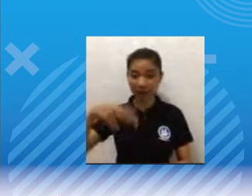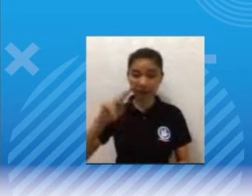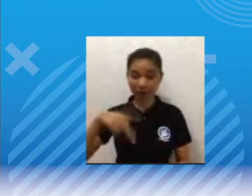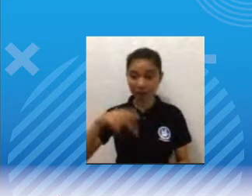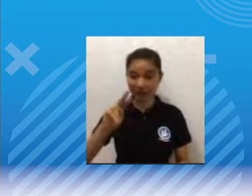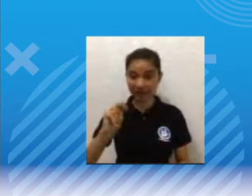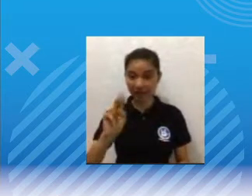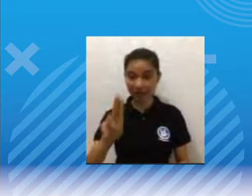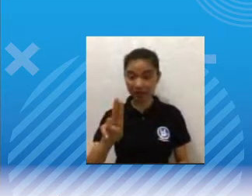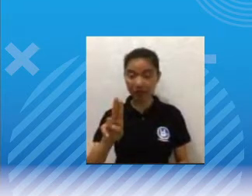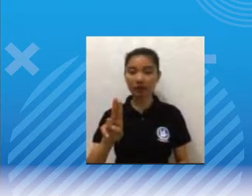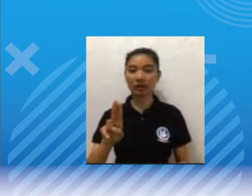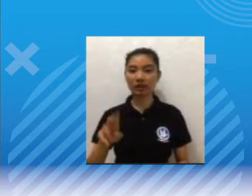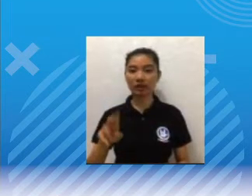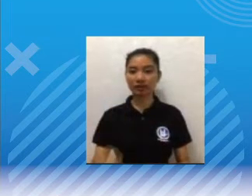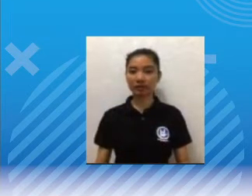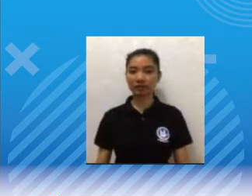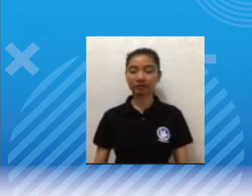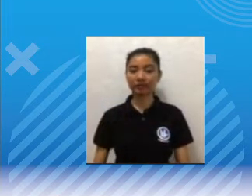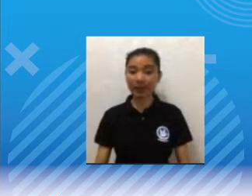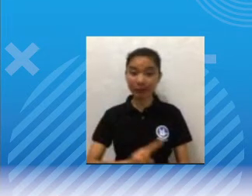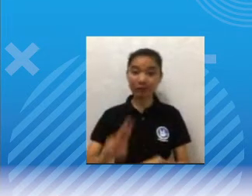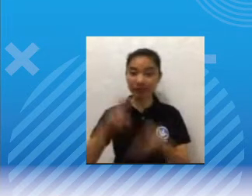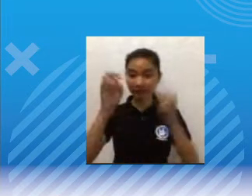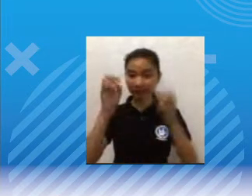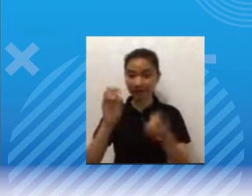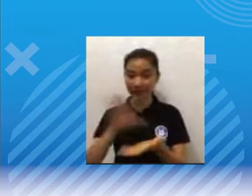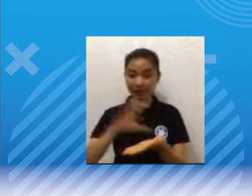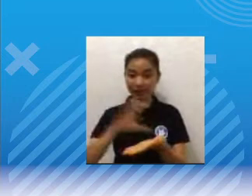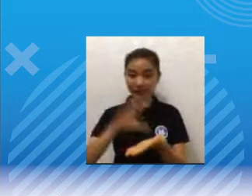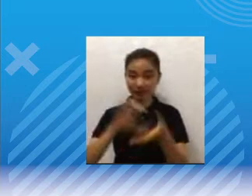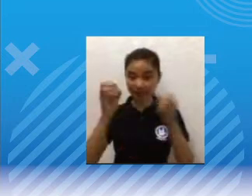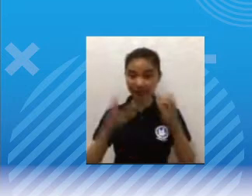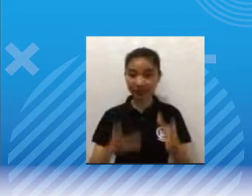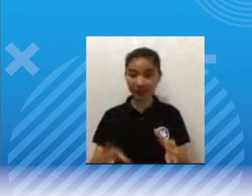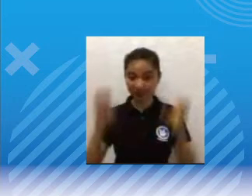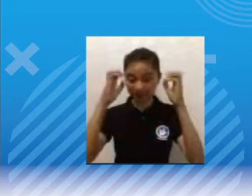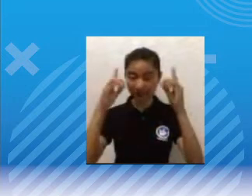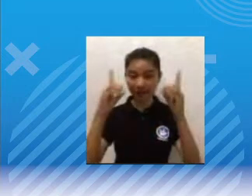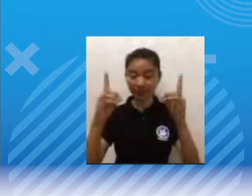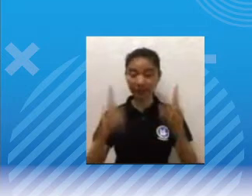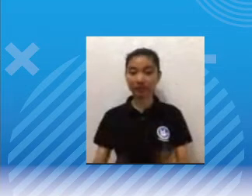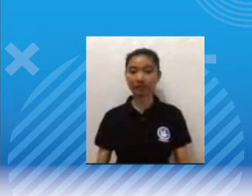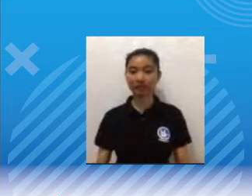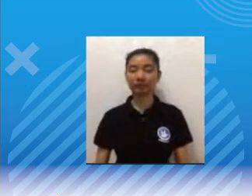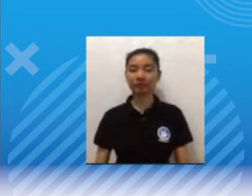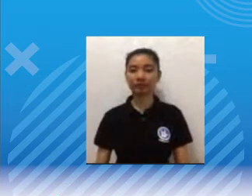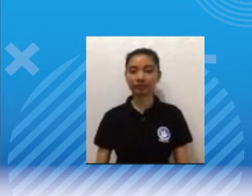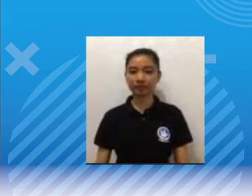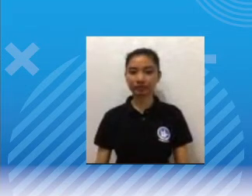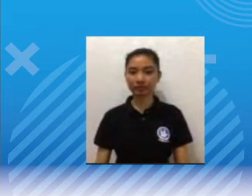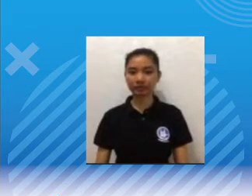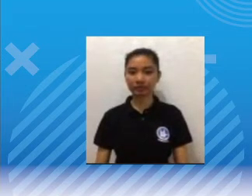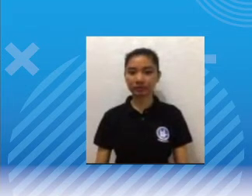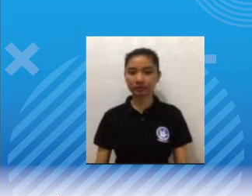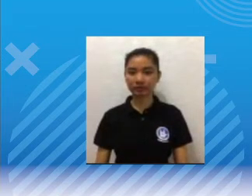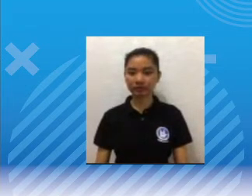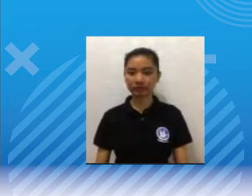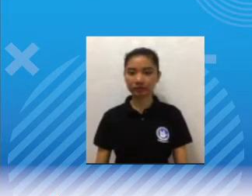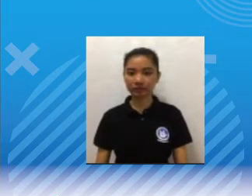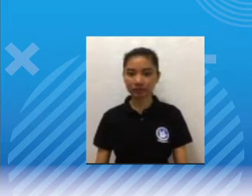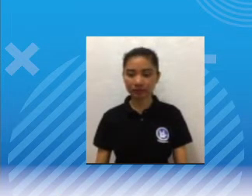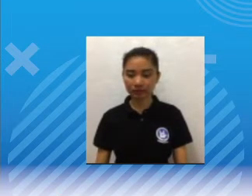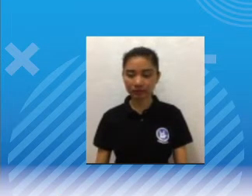Education, and the University of New England in Australia through Zimmer National Research